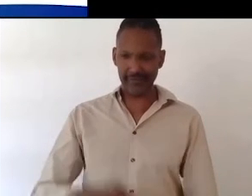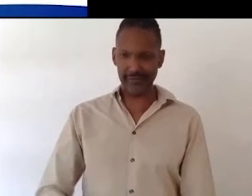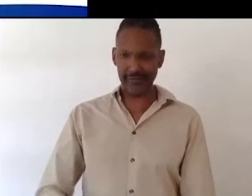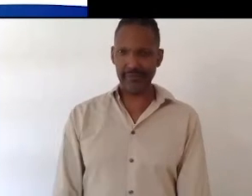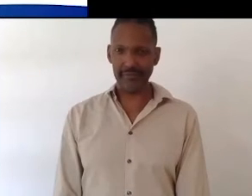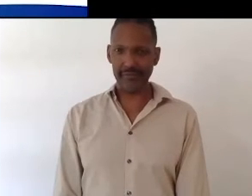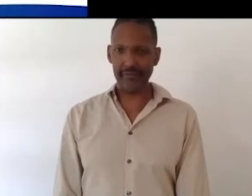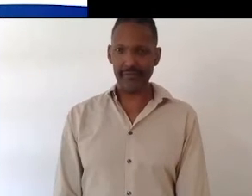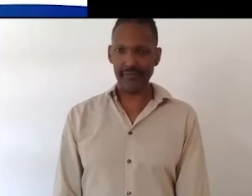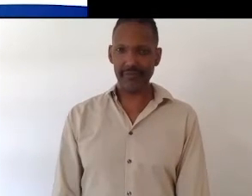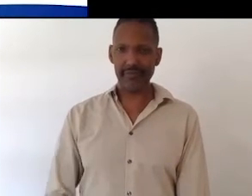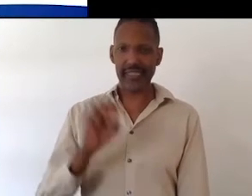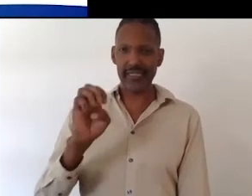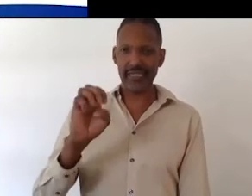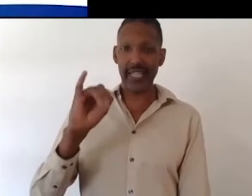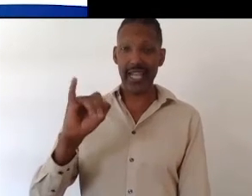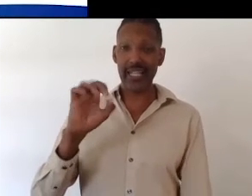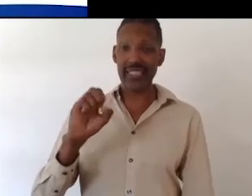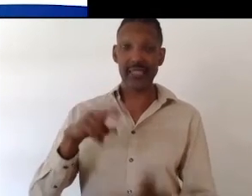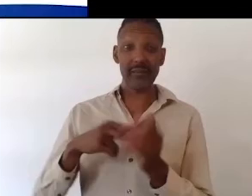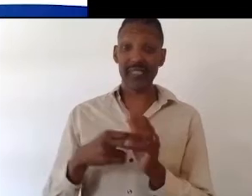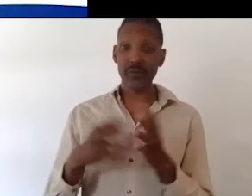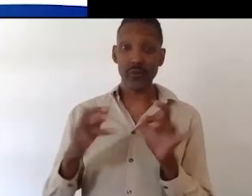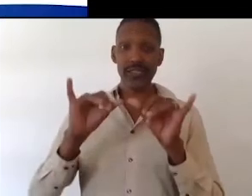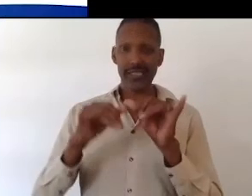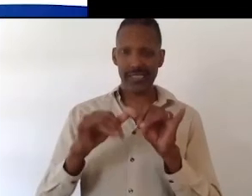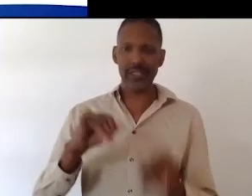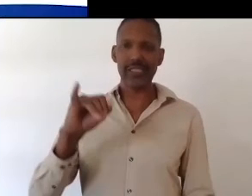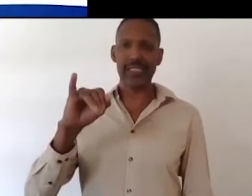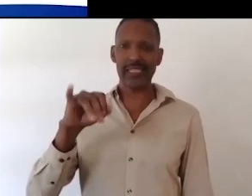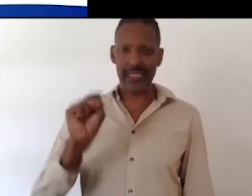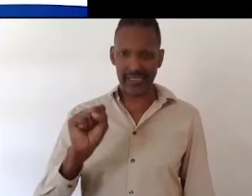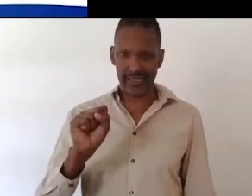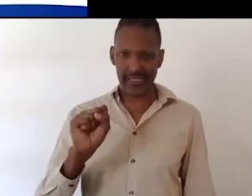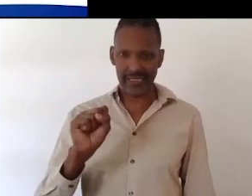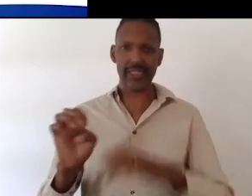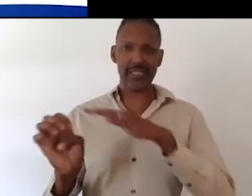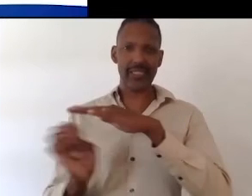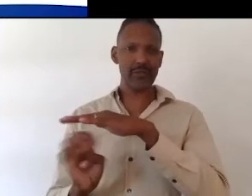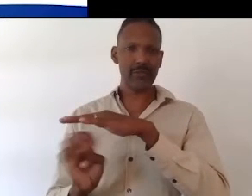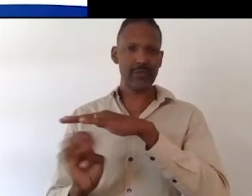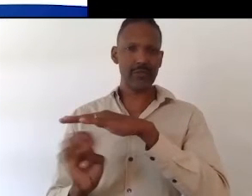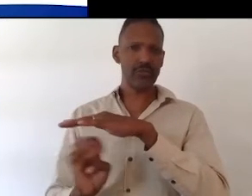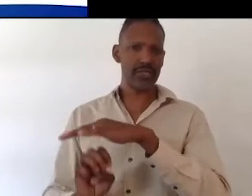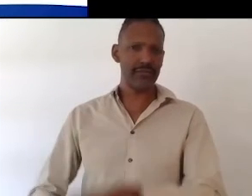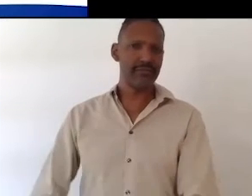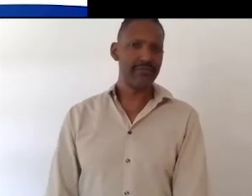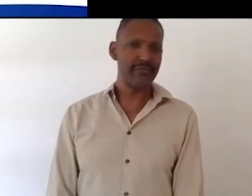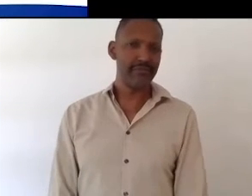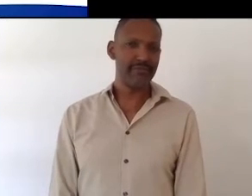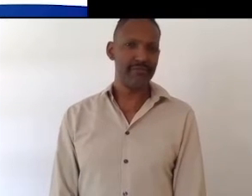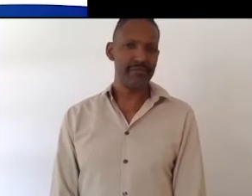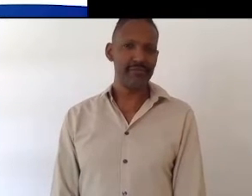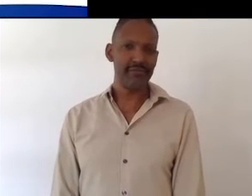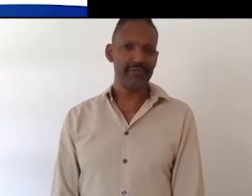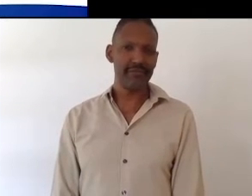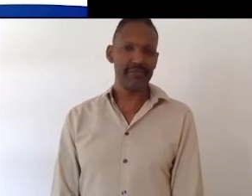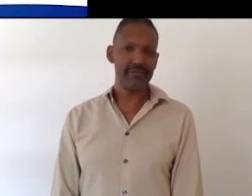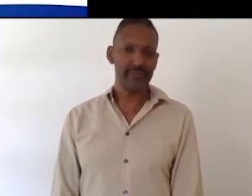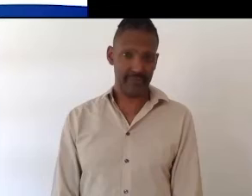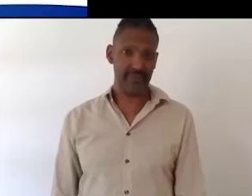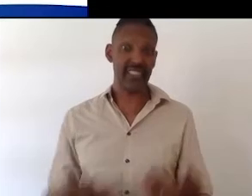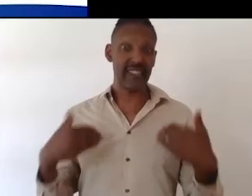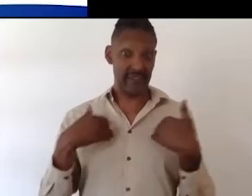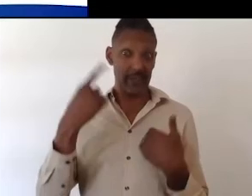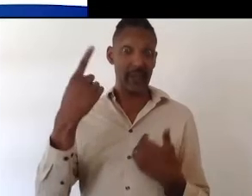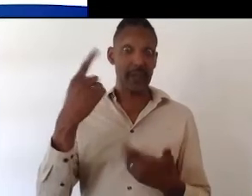anyone. She preferred to play by herself in our inclusive classroom. And so we were working on the goal of her entering group